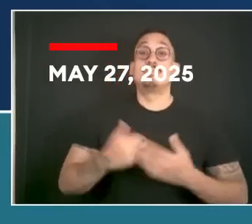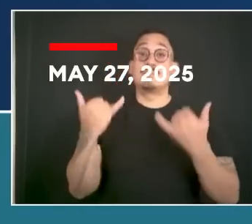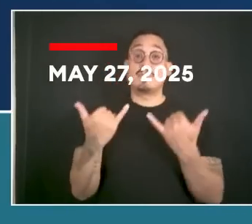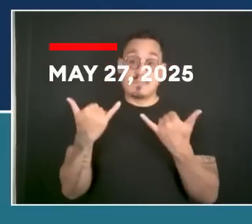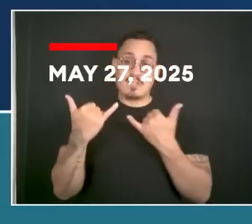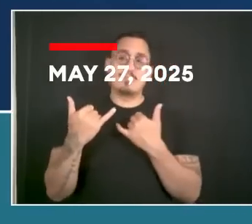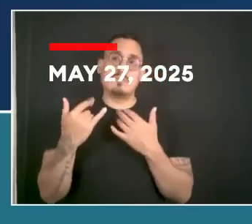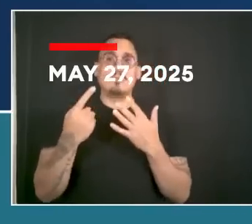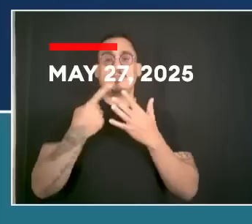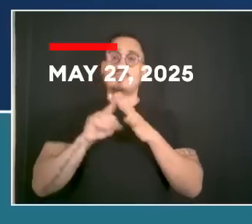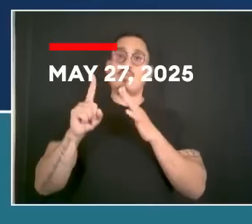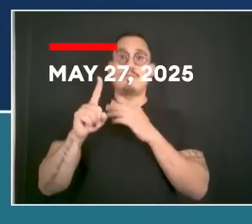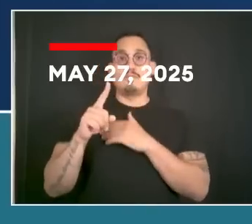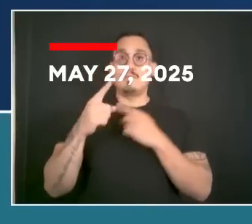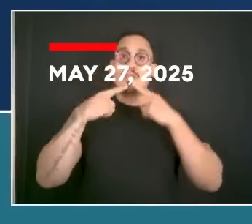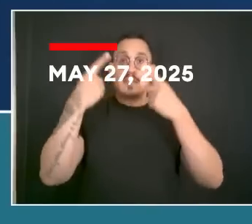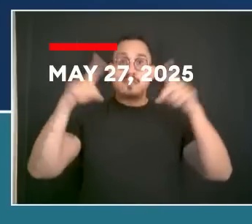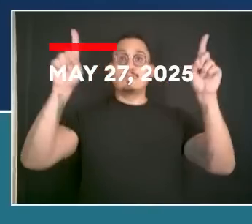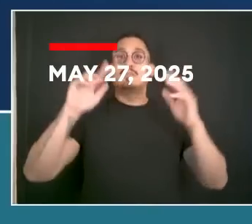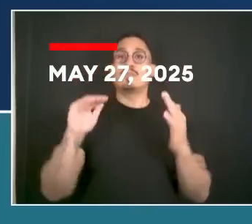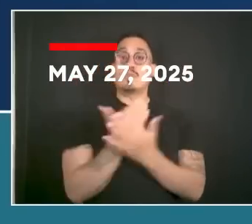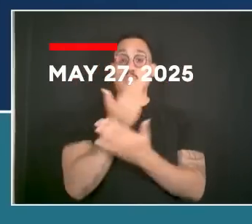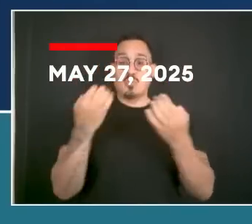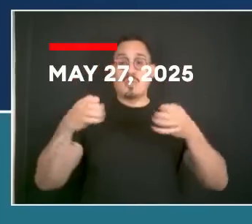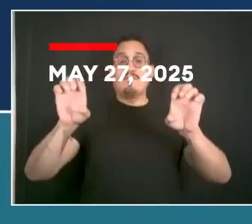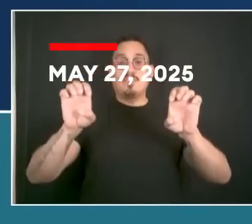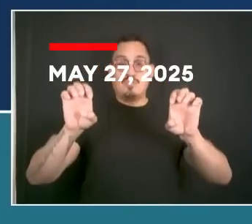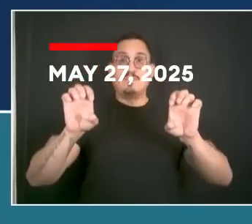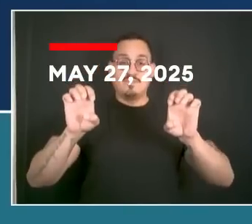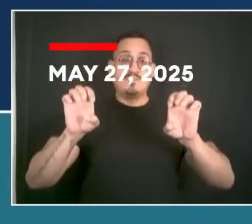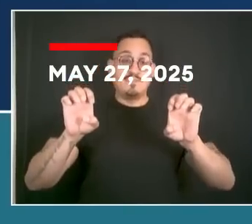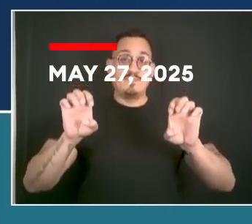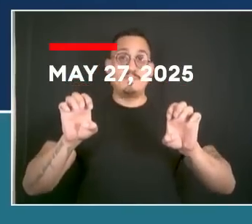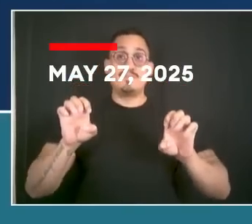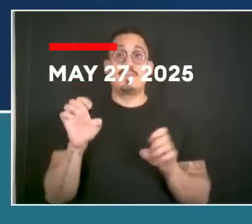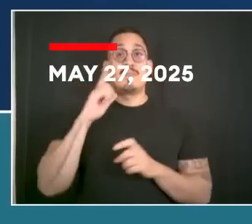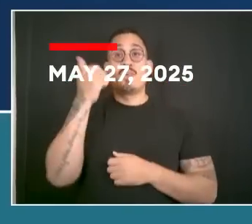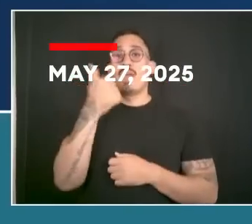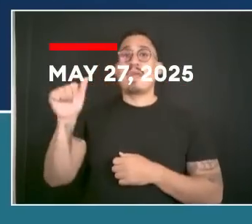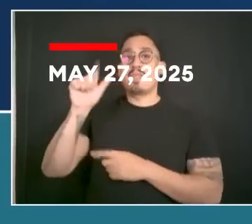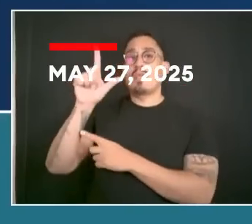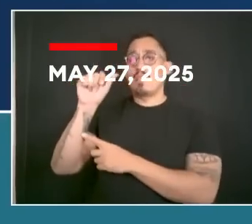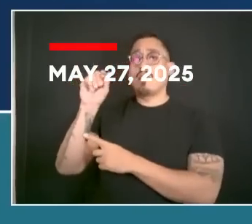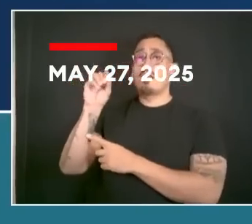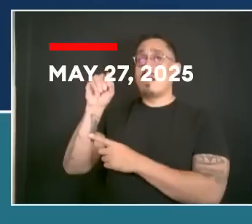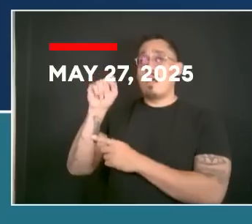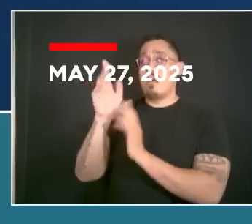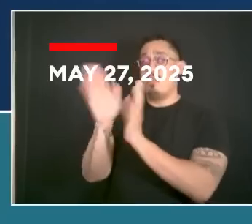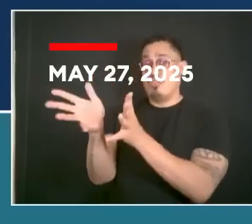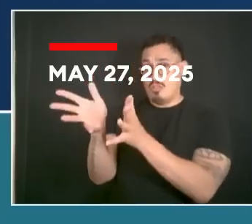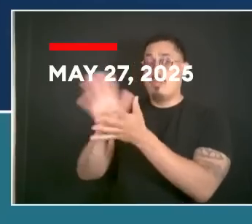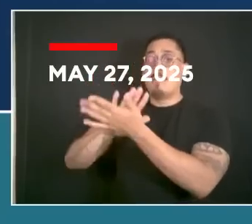we're announcing a new effort to turn vacant, abandoned lots into parks, bringing more green spaces to